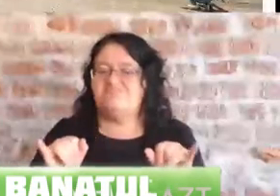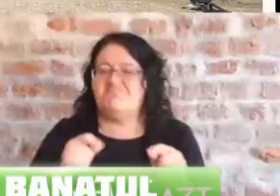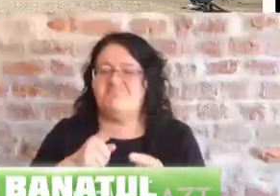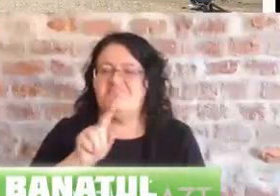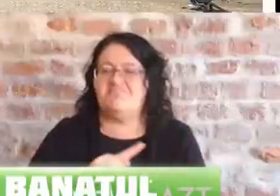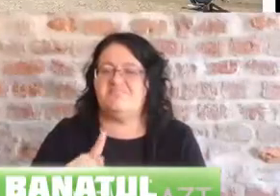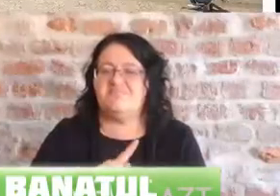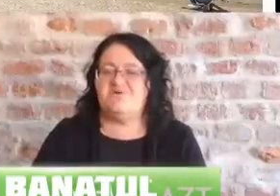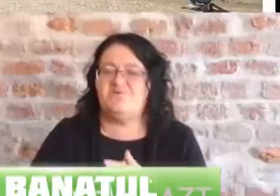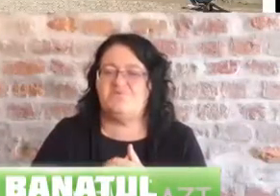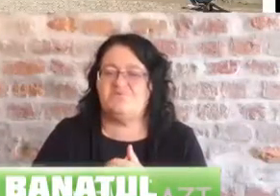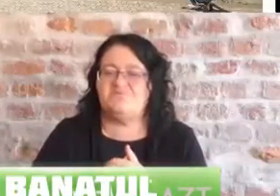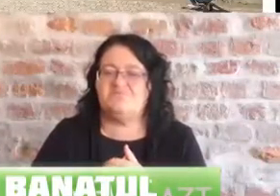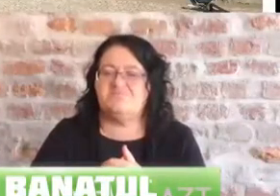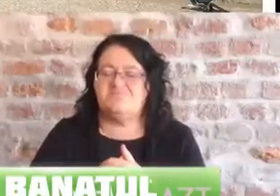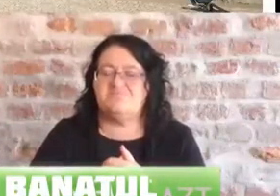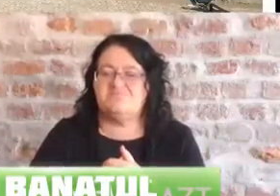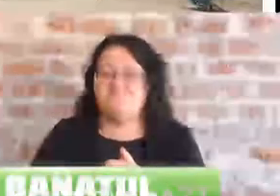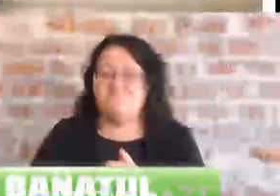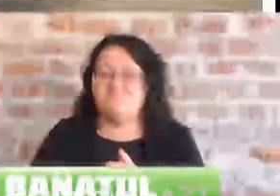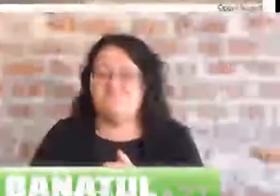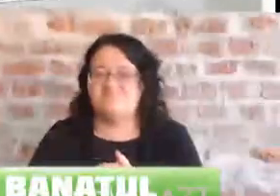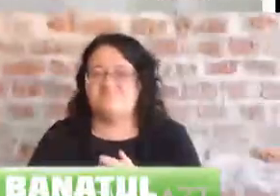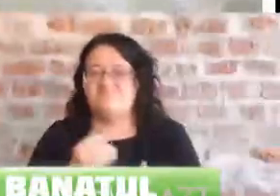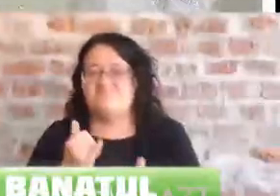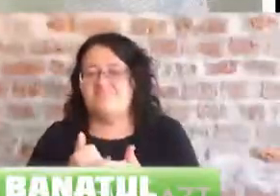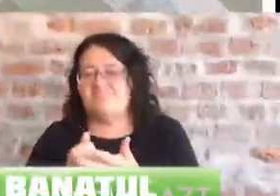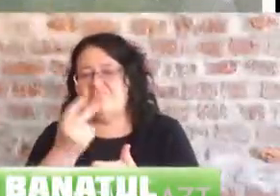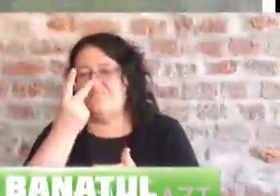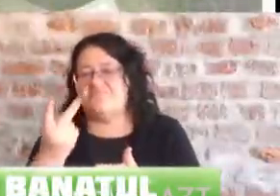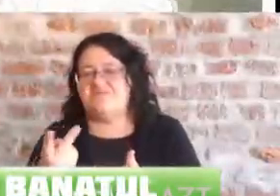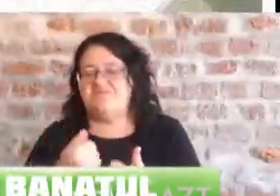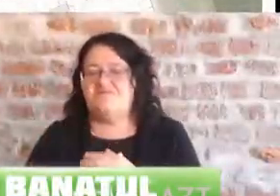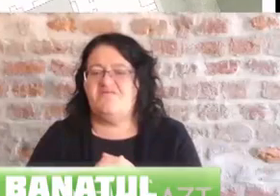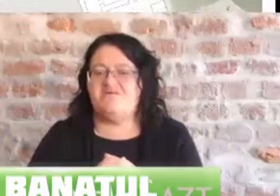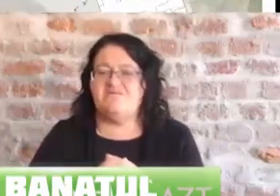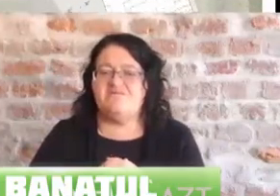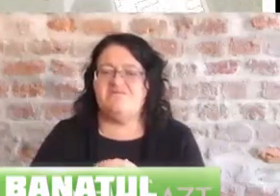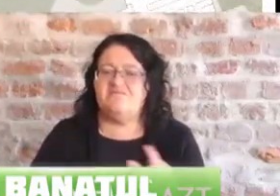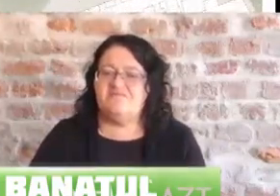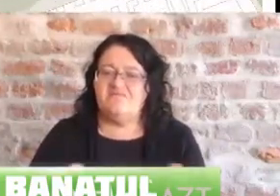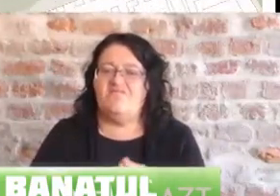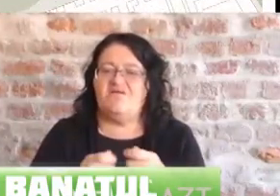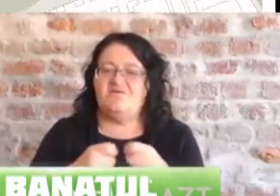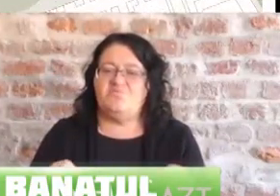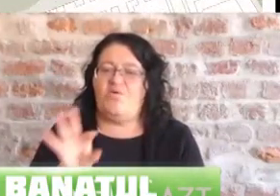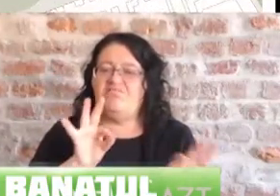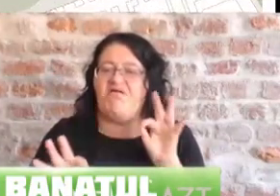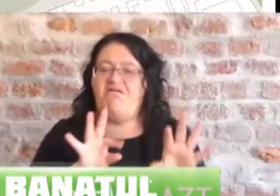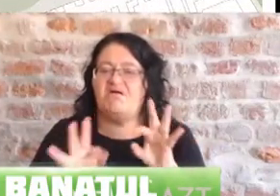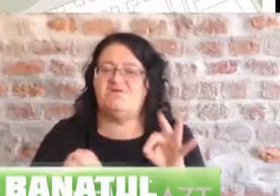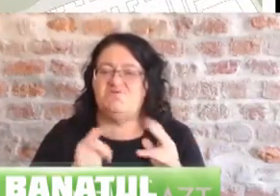upon existing structures rather than erasing them, is commendable. Also, the position chosen for